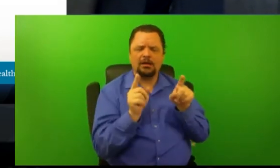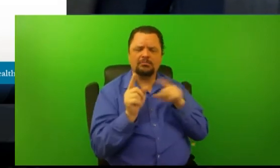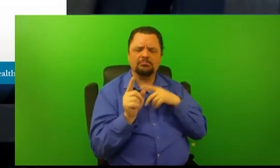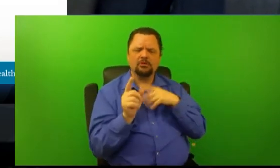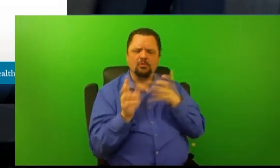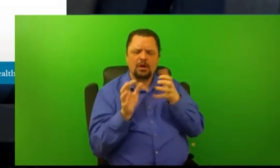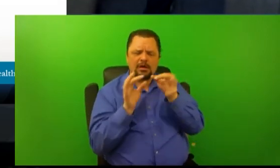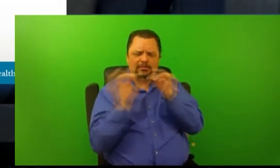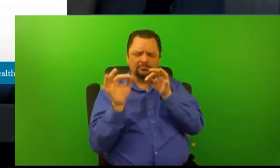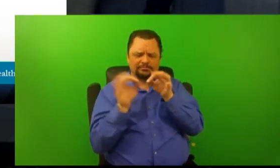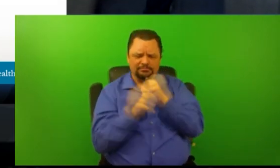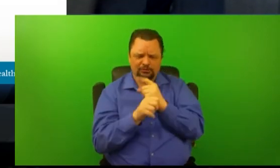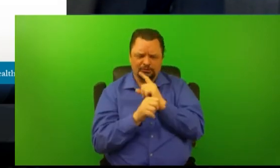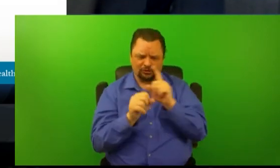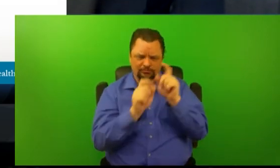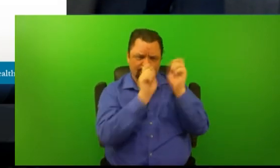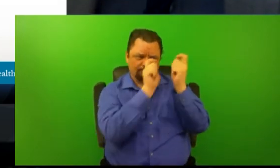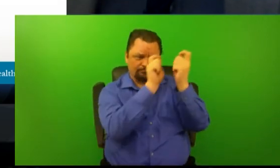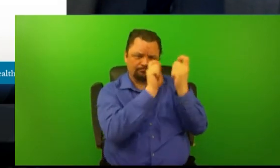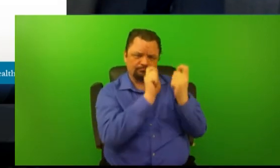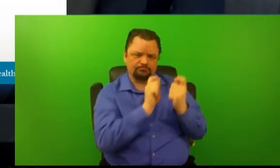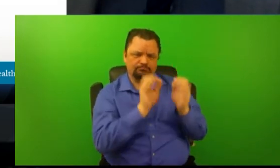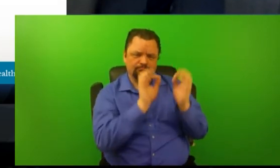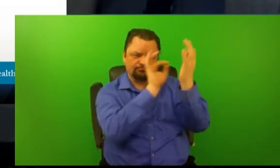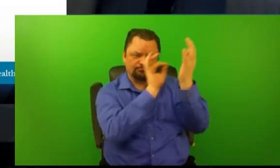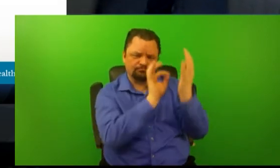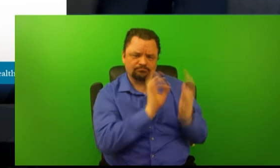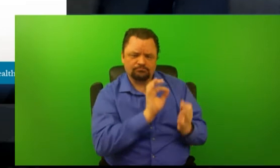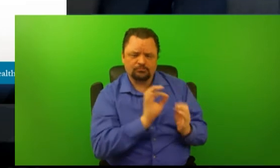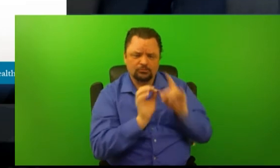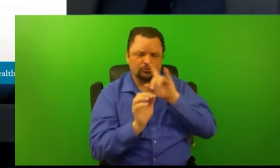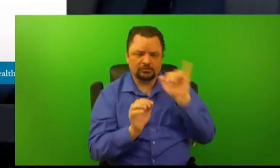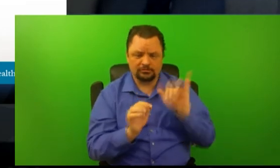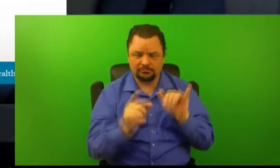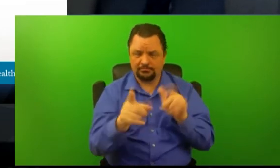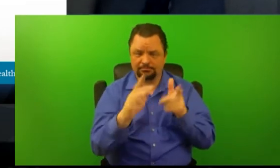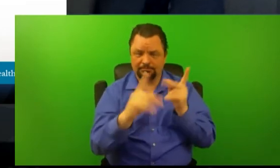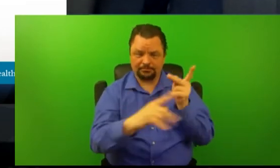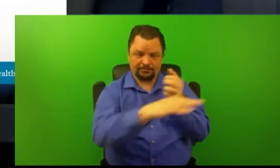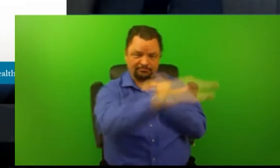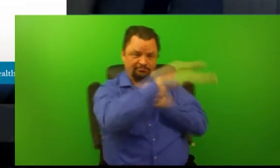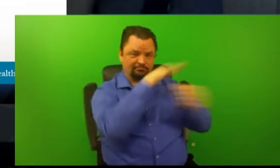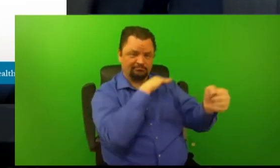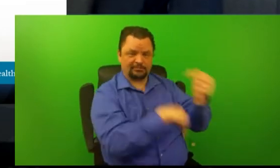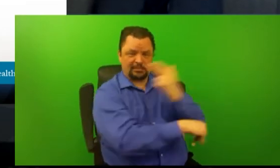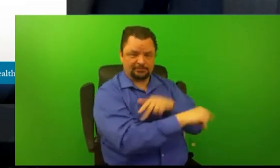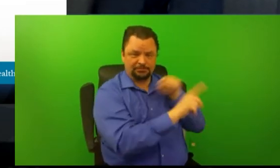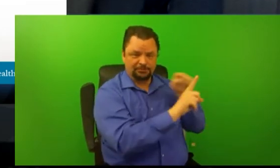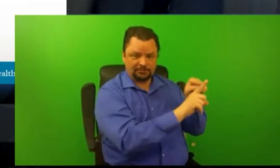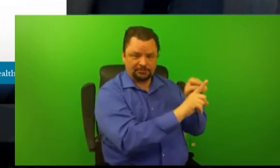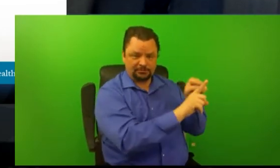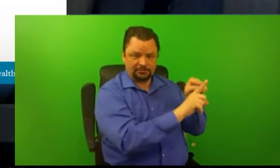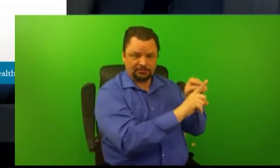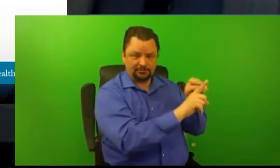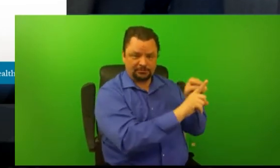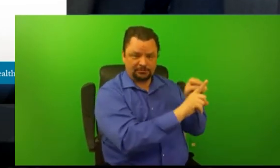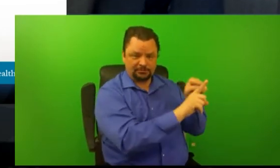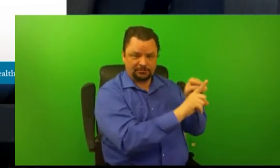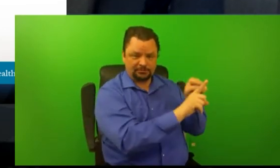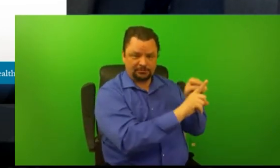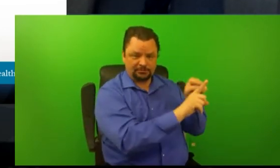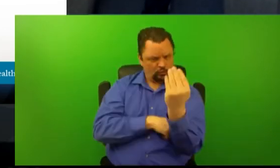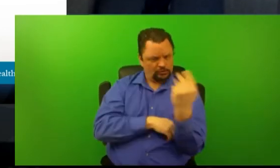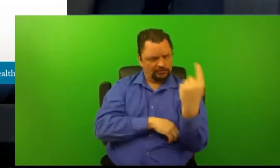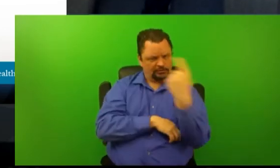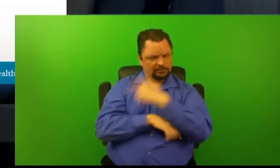cases, hospitalizations, and deaths, and then the equivalent of them, but for the last 14 days. Personally, I would recommend something longer than 7 days just because